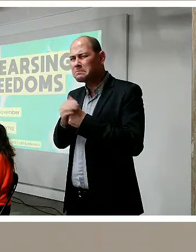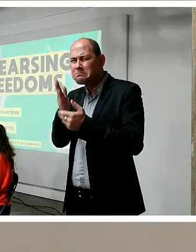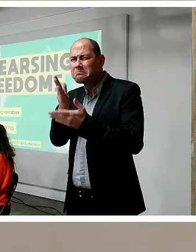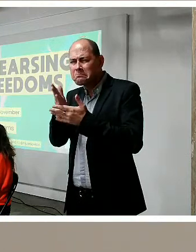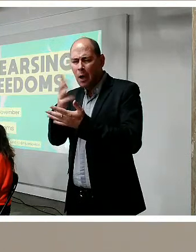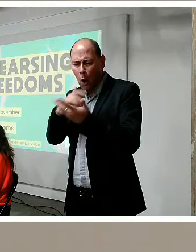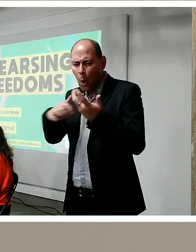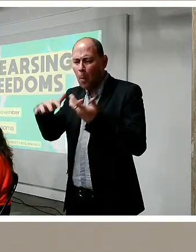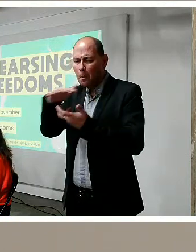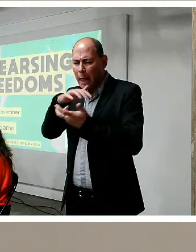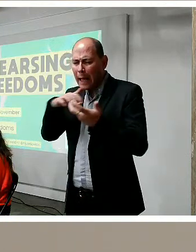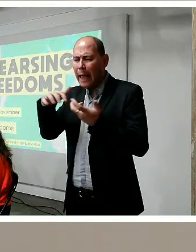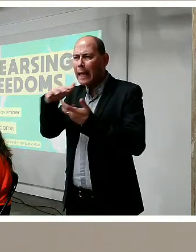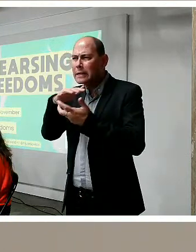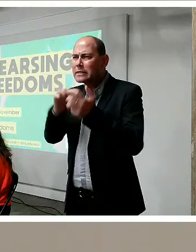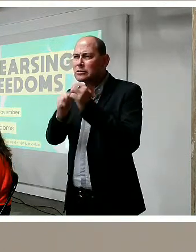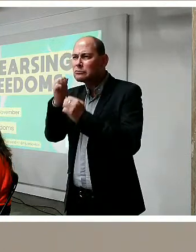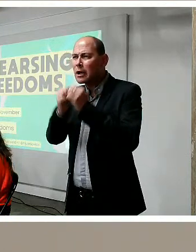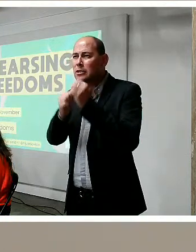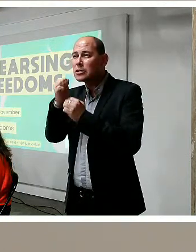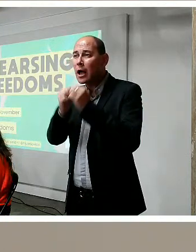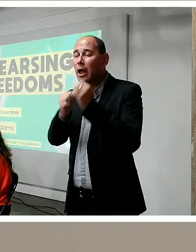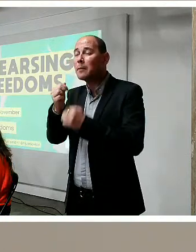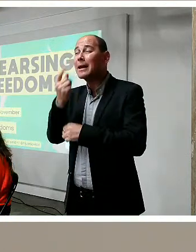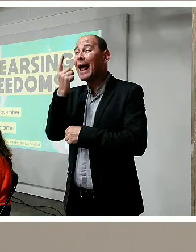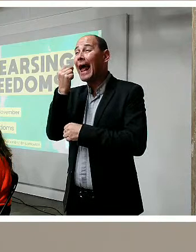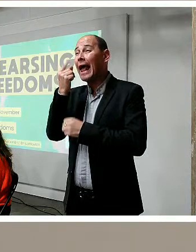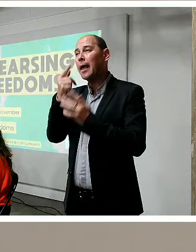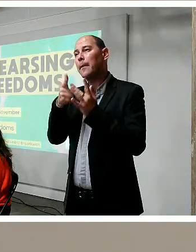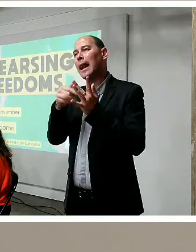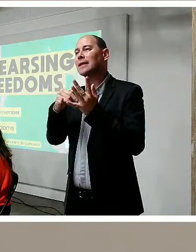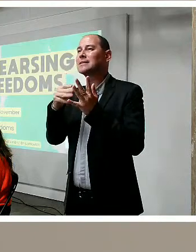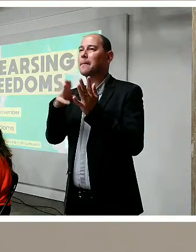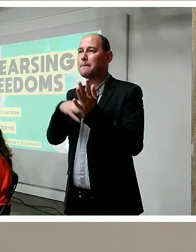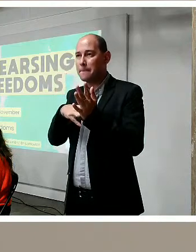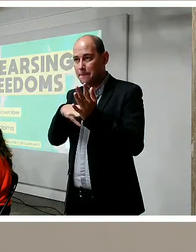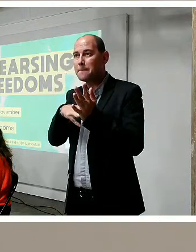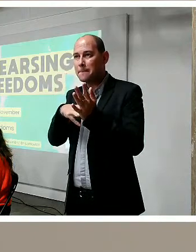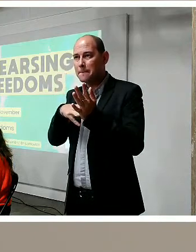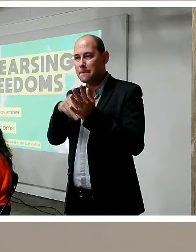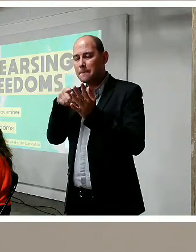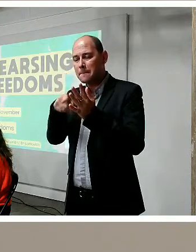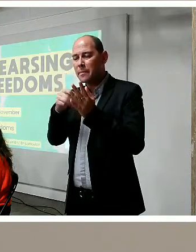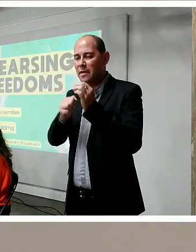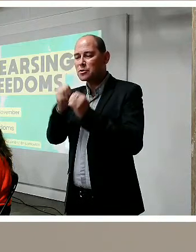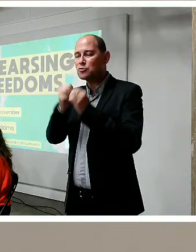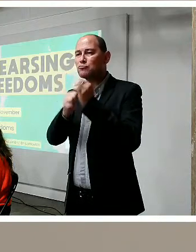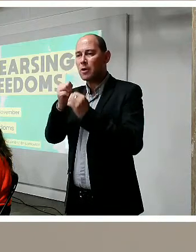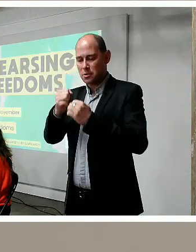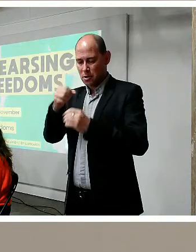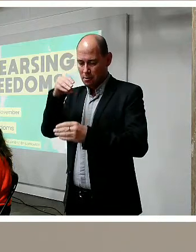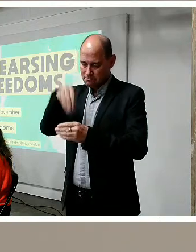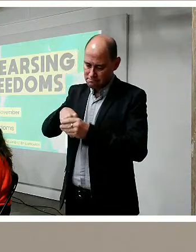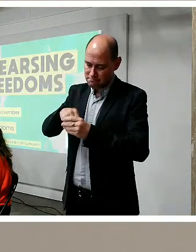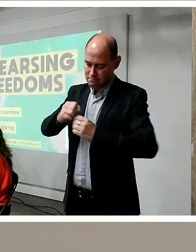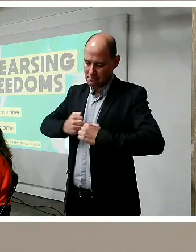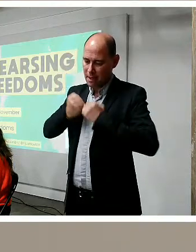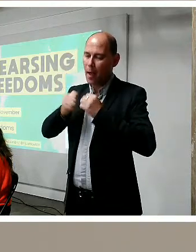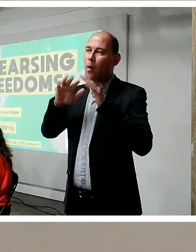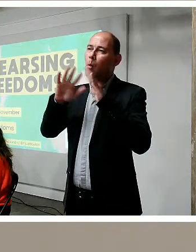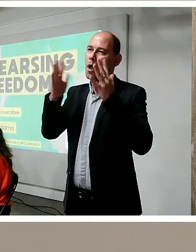of structures, but ableism. Ableism as an organizing structure of our world.